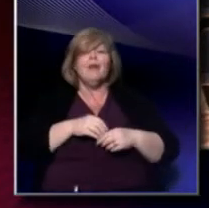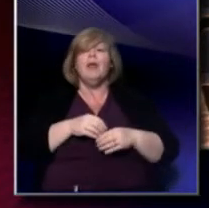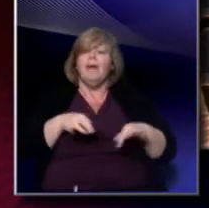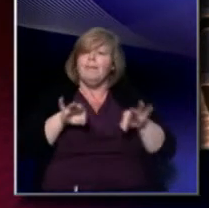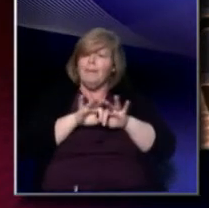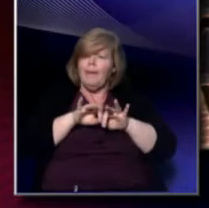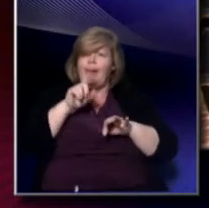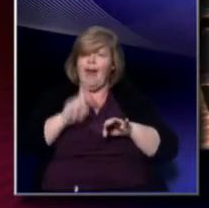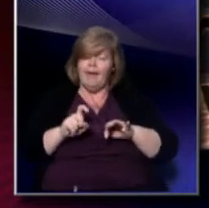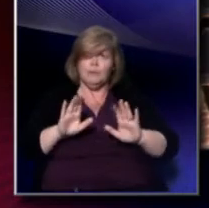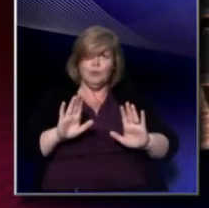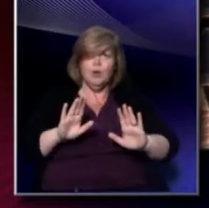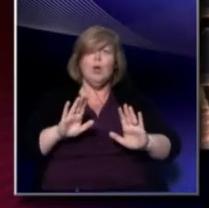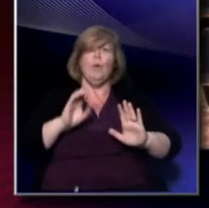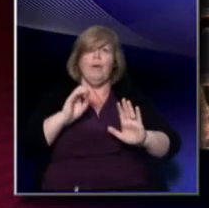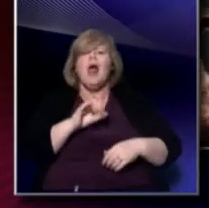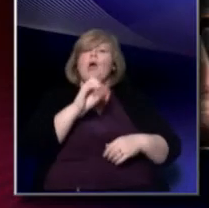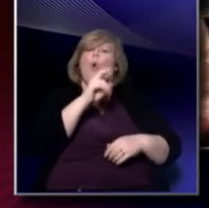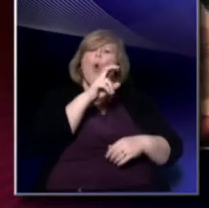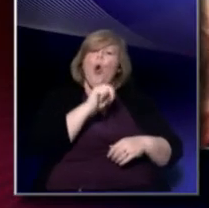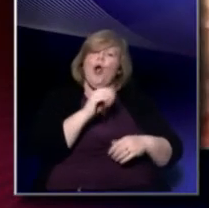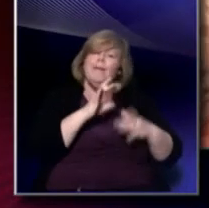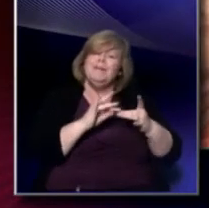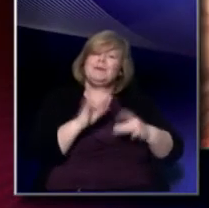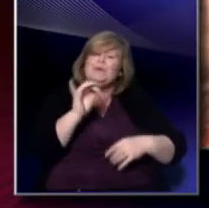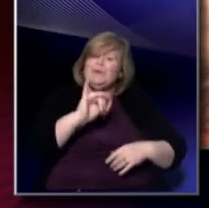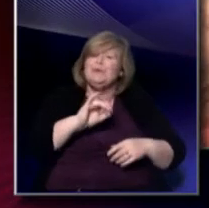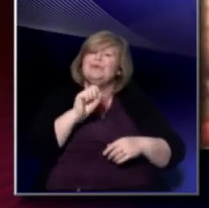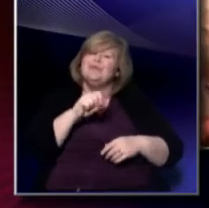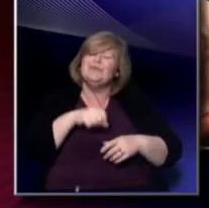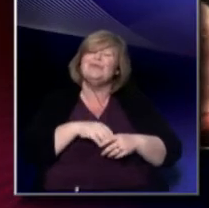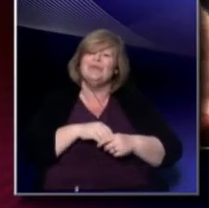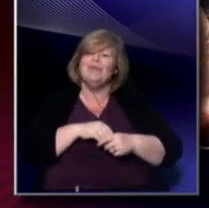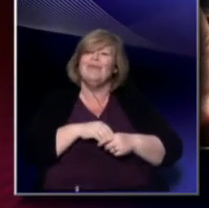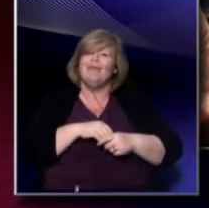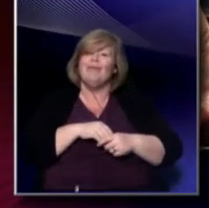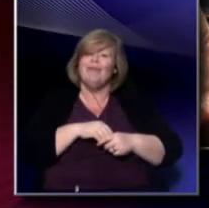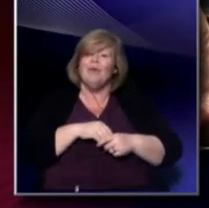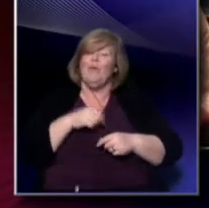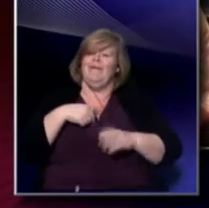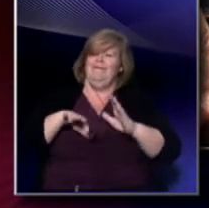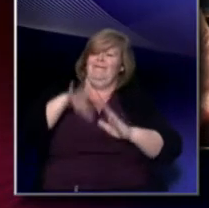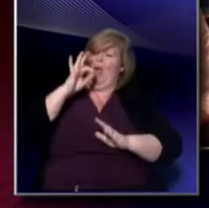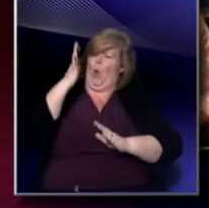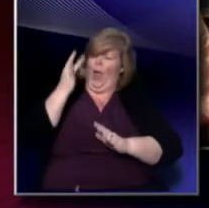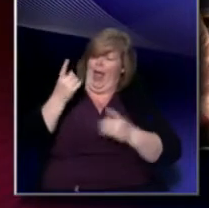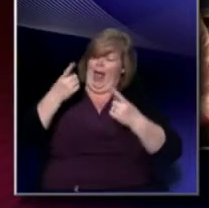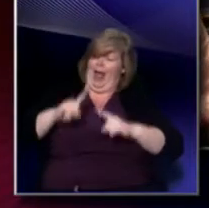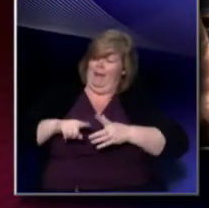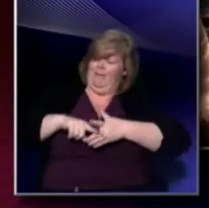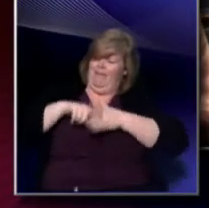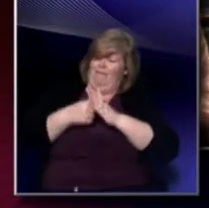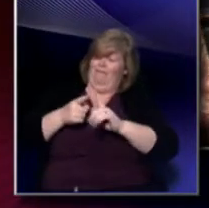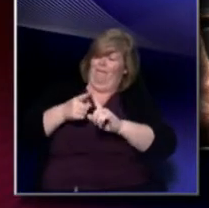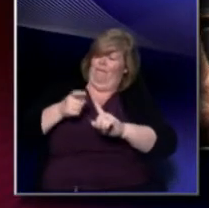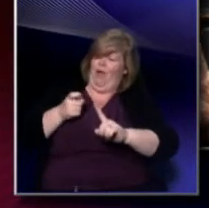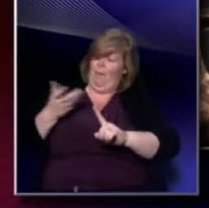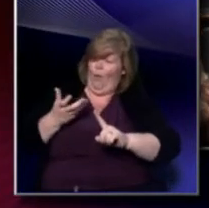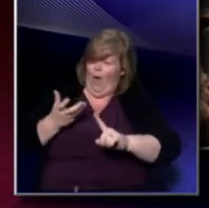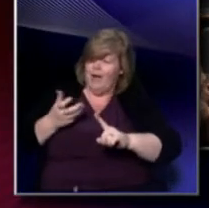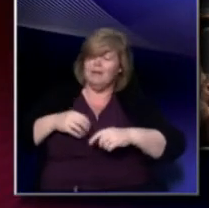things that we're developing within the center in that we came up with a root cause analysis, it wasn't just something that